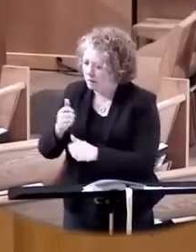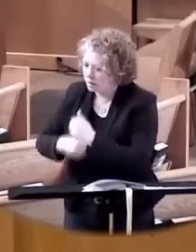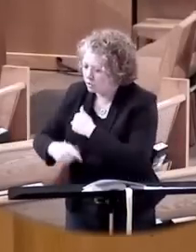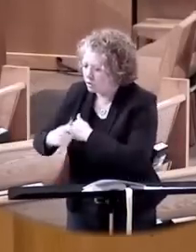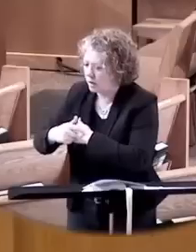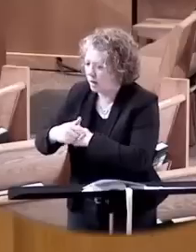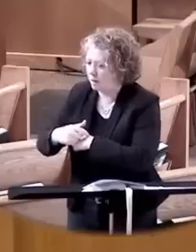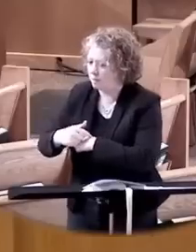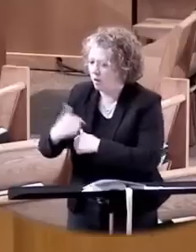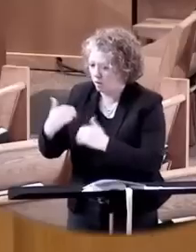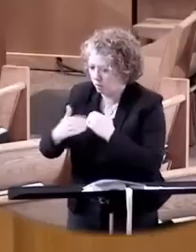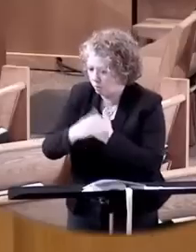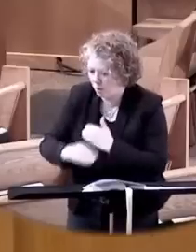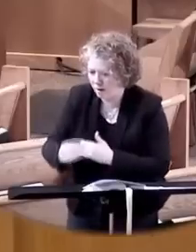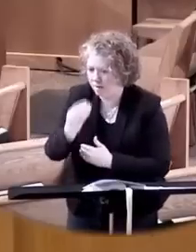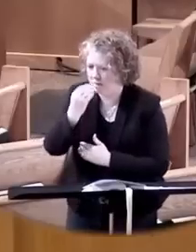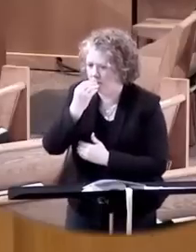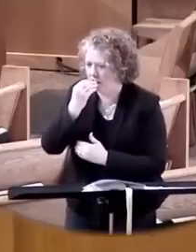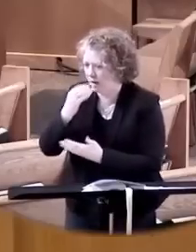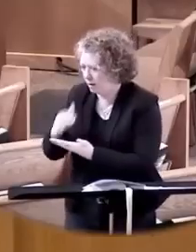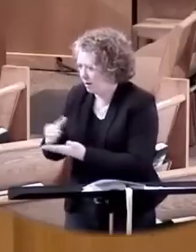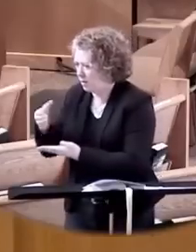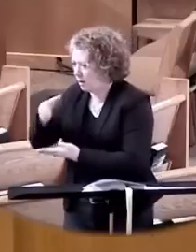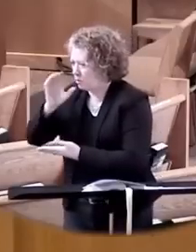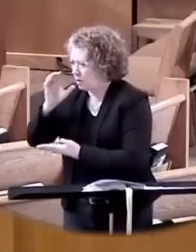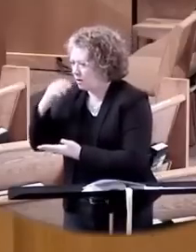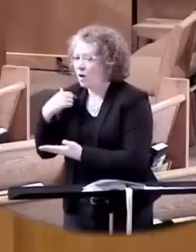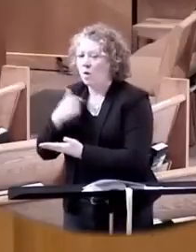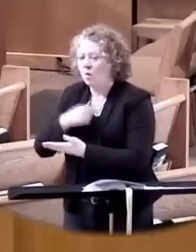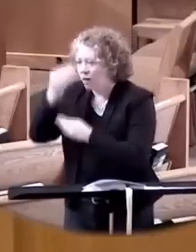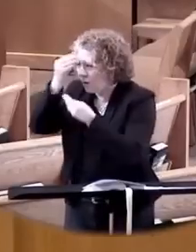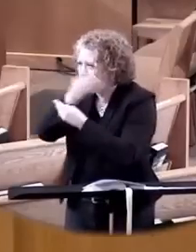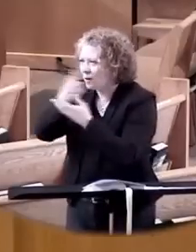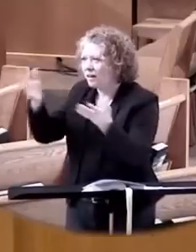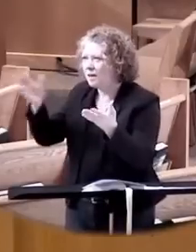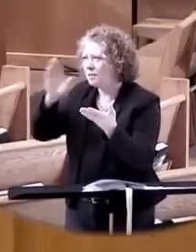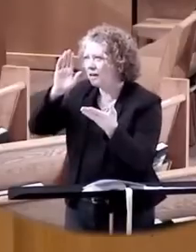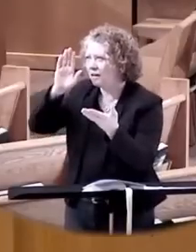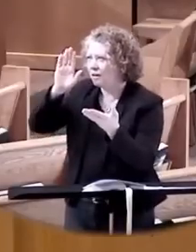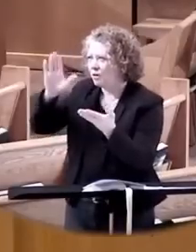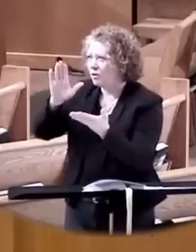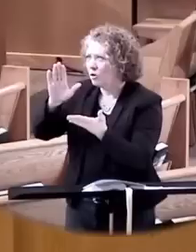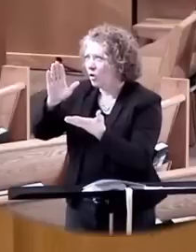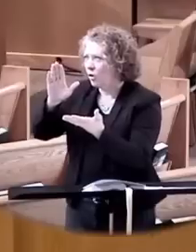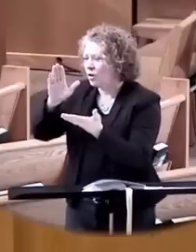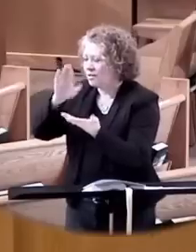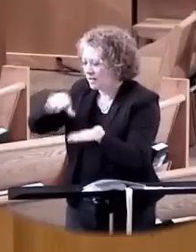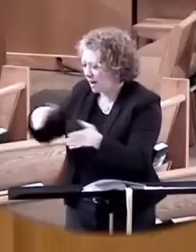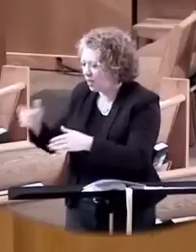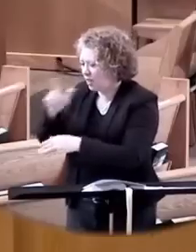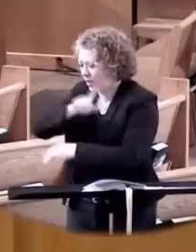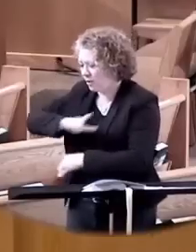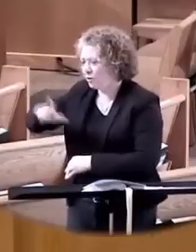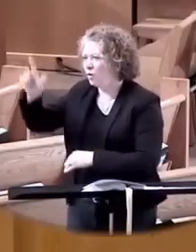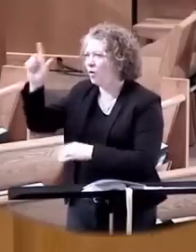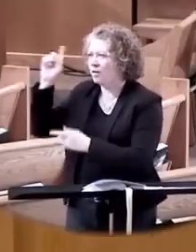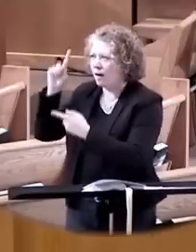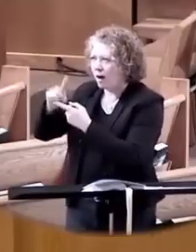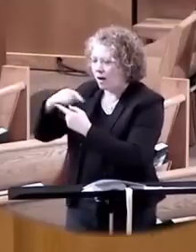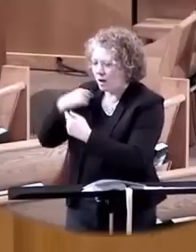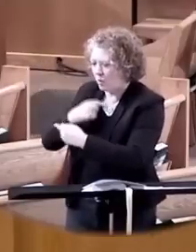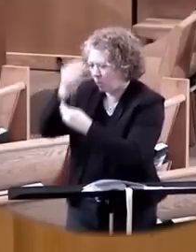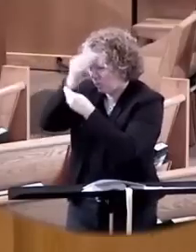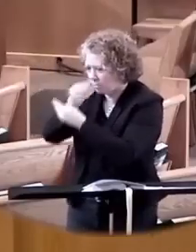When we eat this bread and drink this cup, we proclaim your death, O